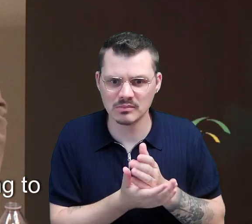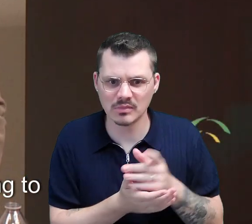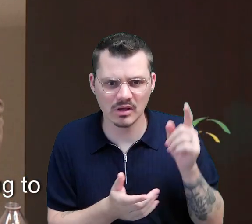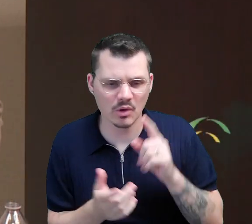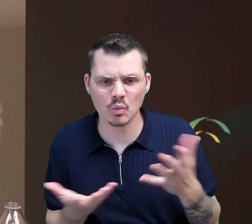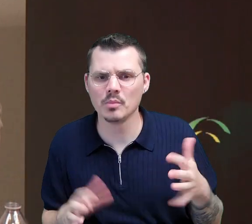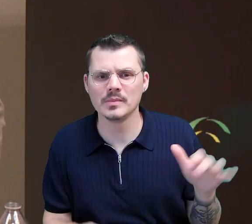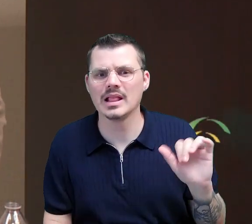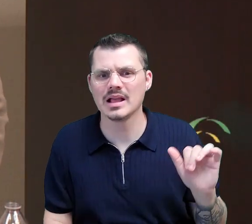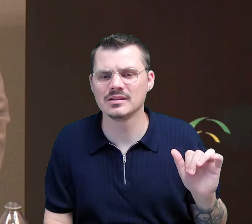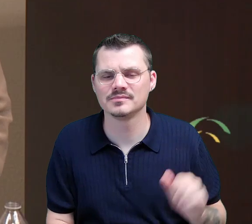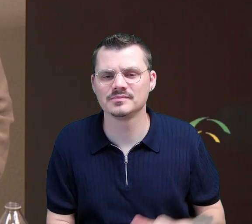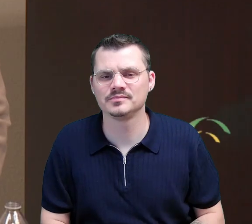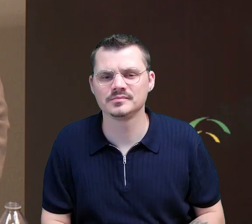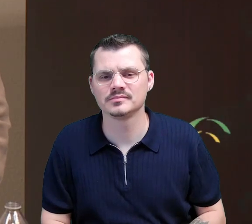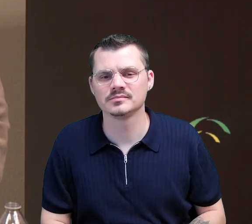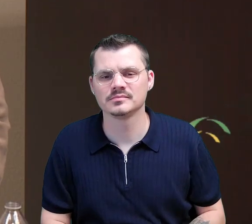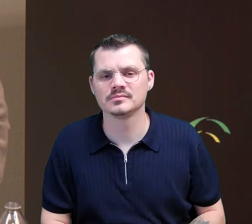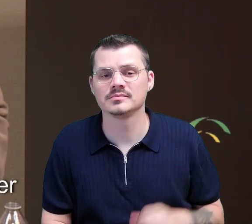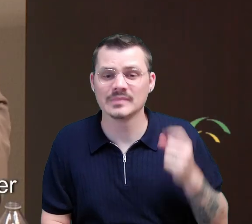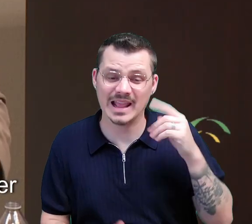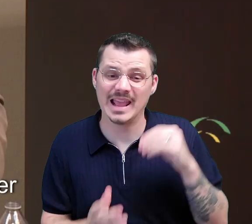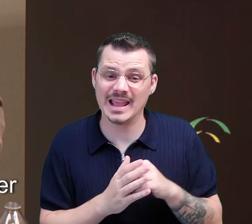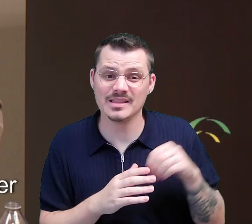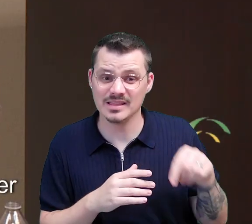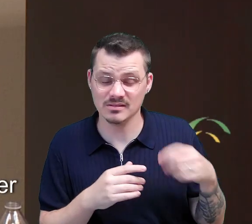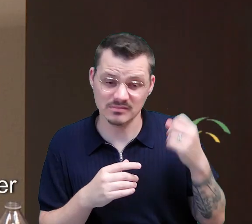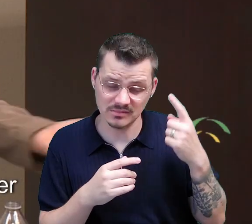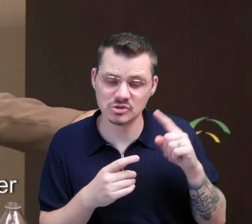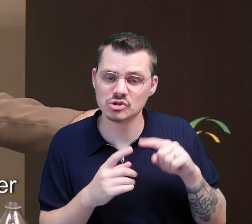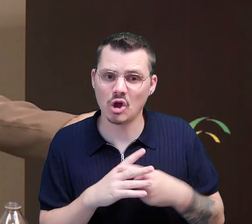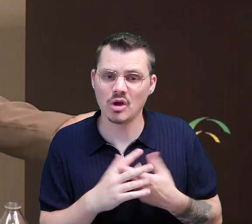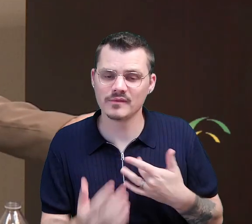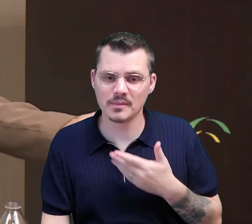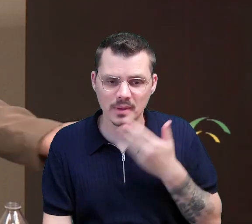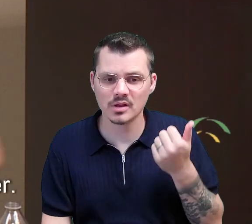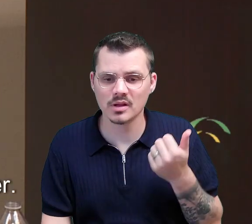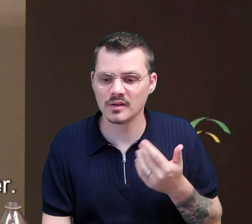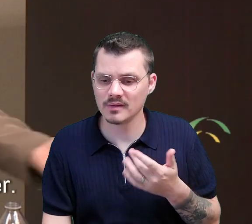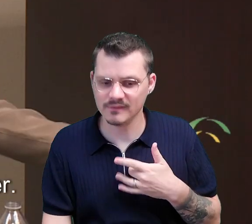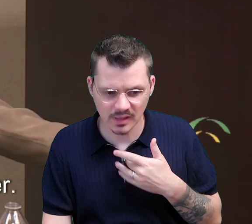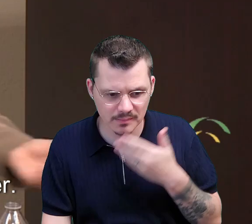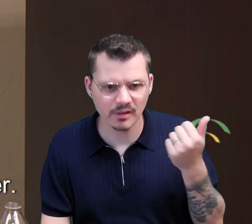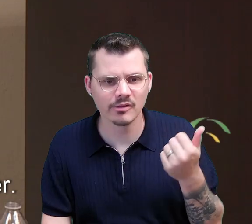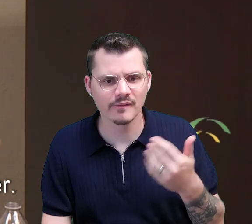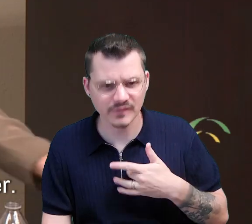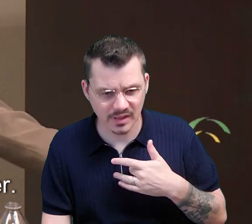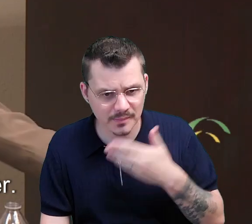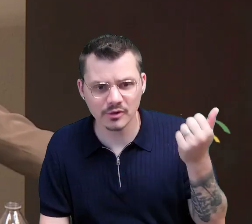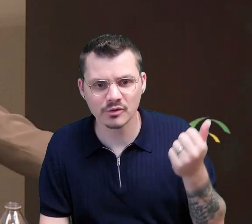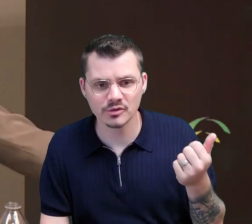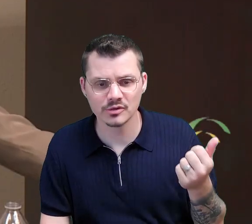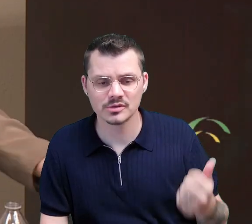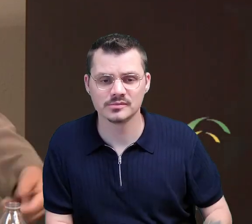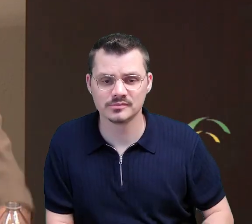chaos? What's it going to be like? Well, he just, in this phase, just kept feeling better and feeling better and feeling better.